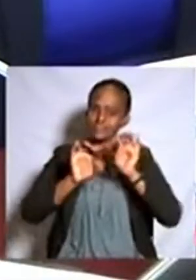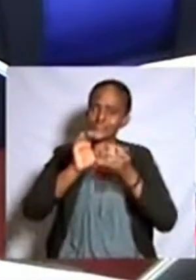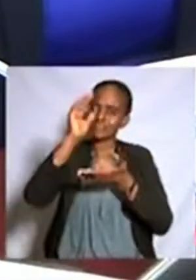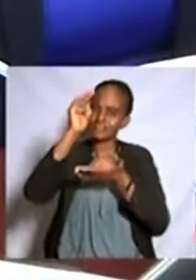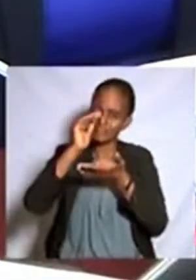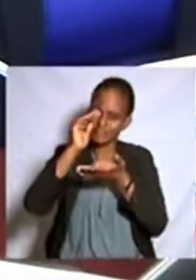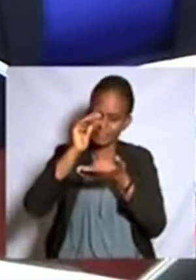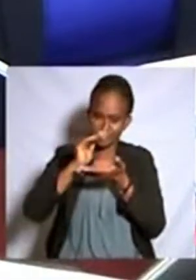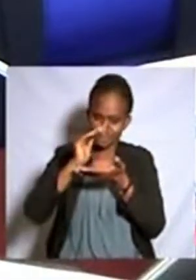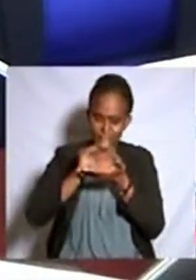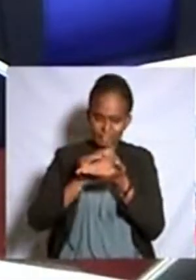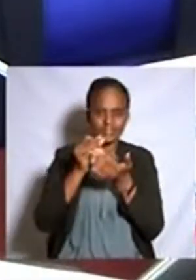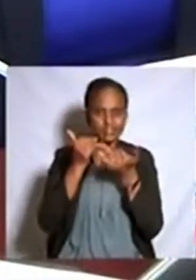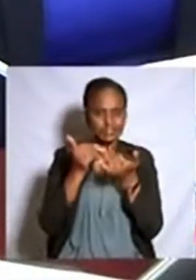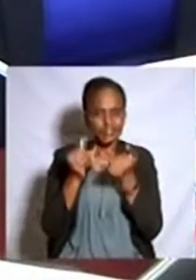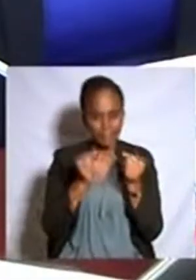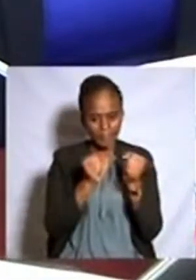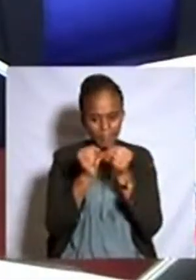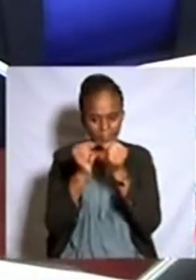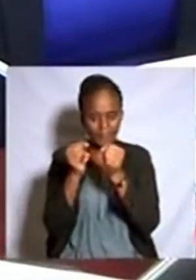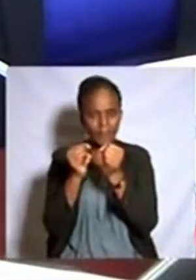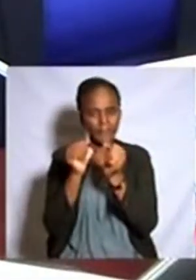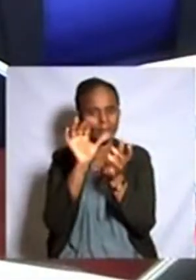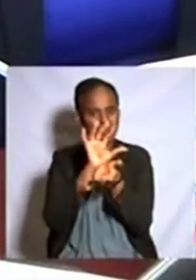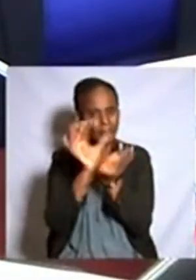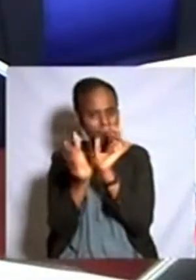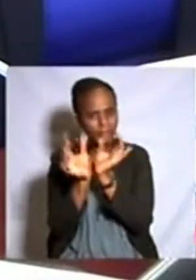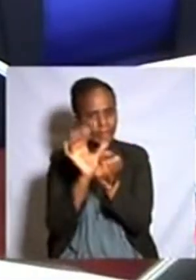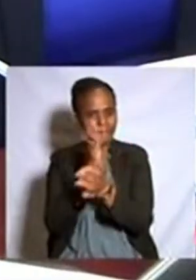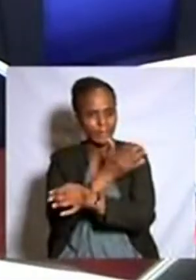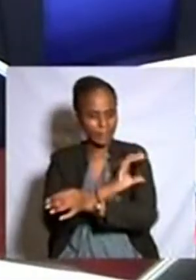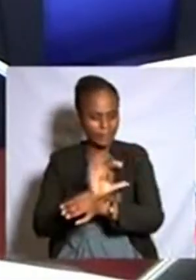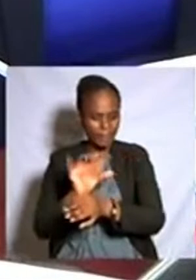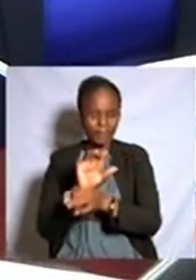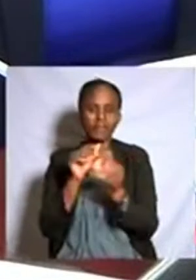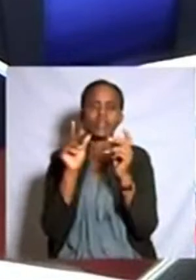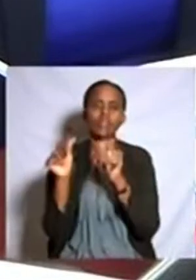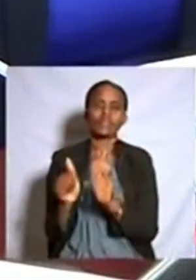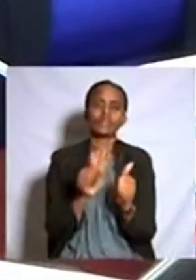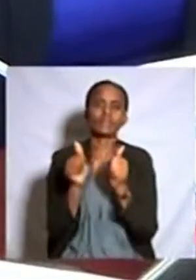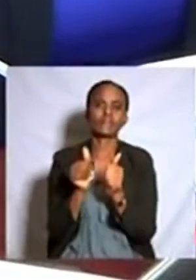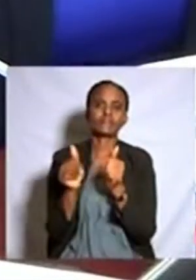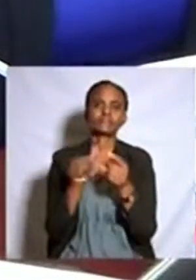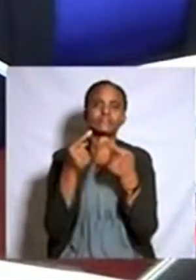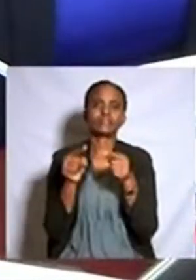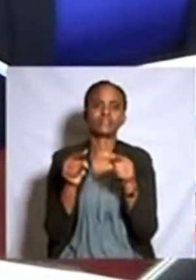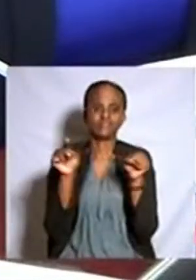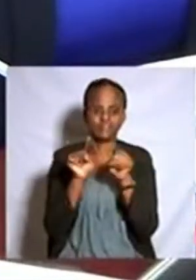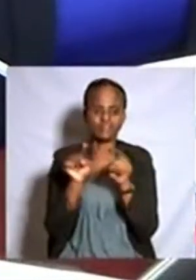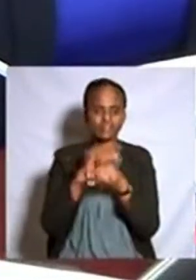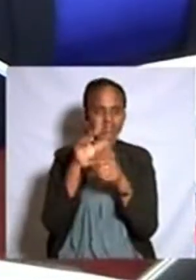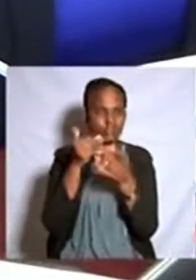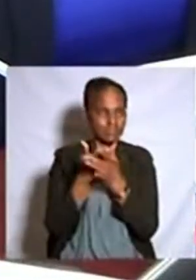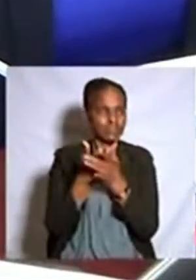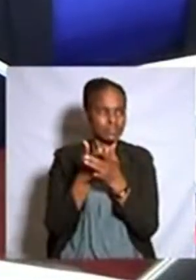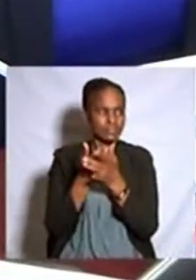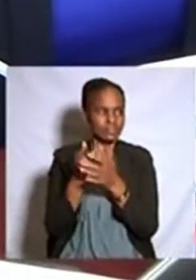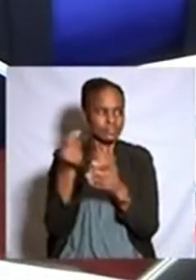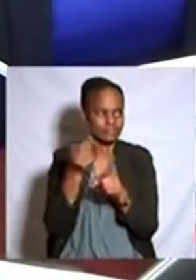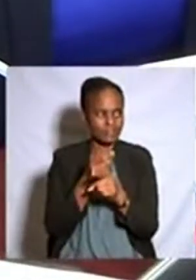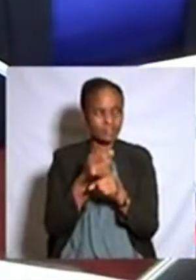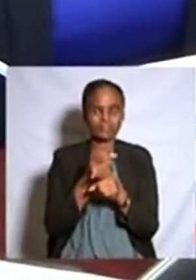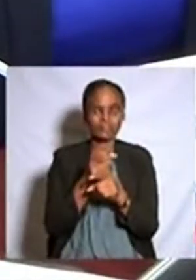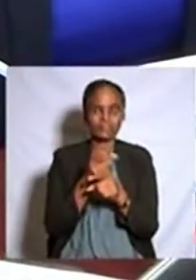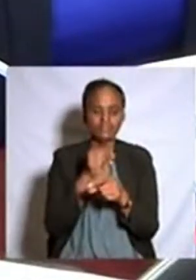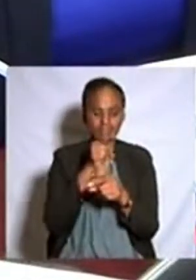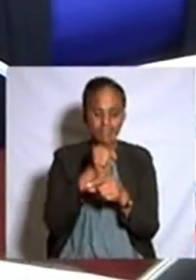the digitization strategy is actualized. The process streamlining and the automation from